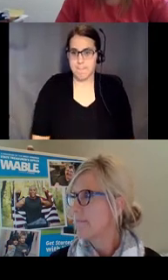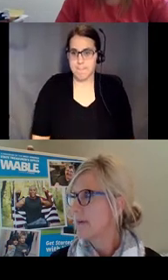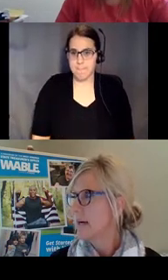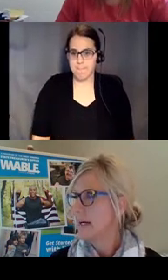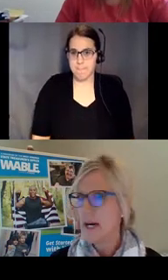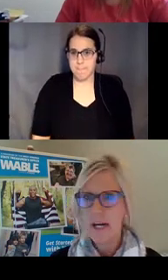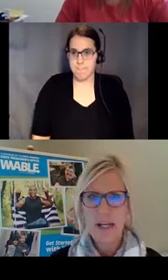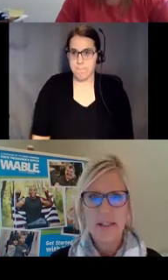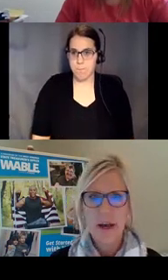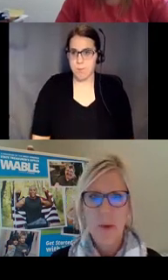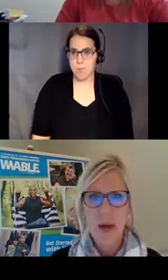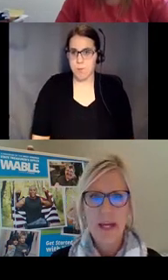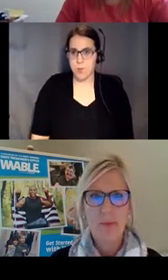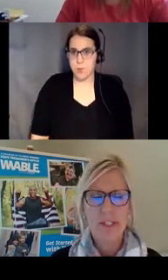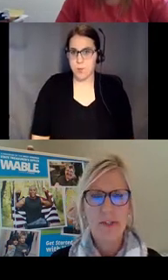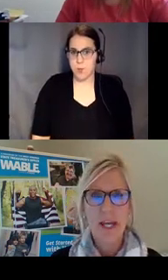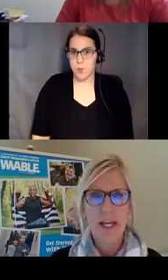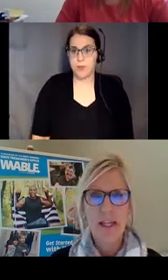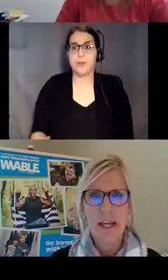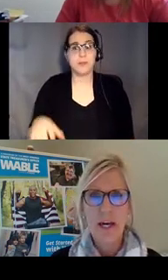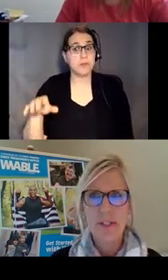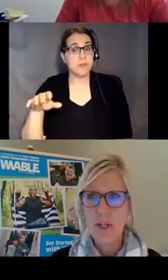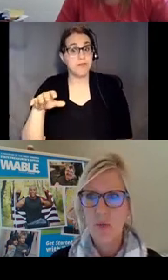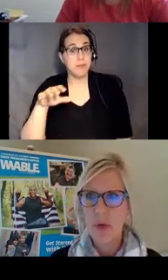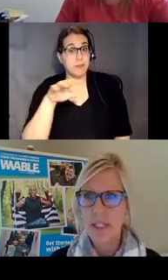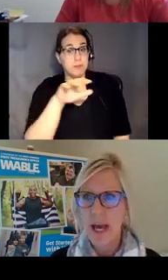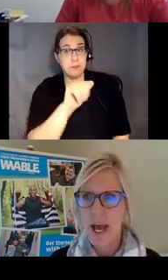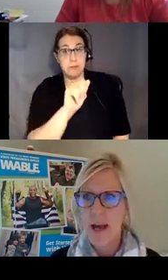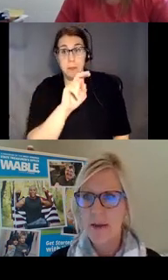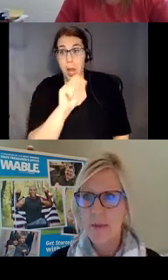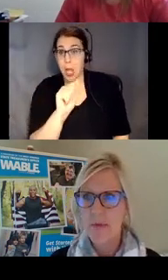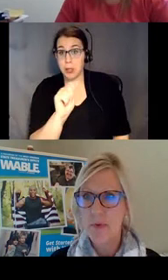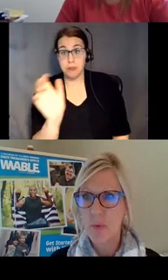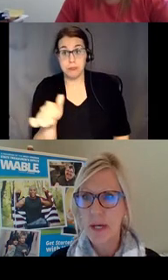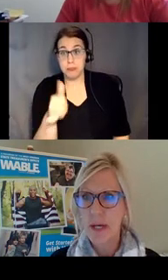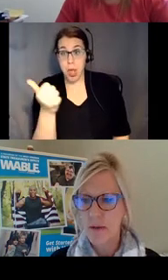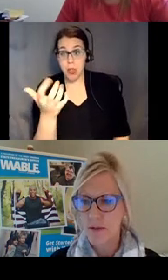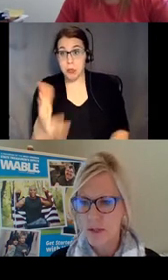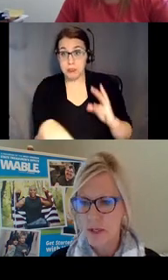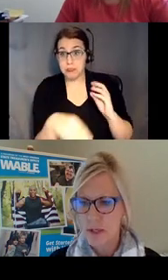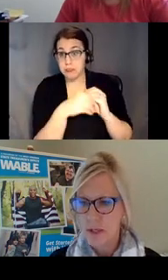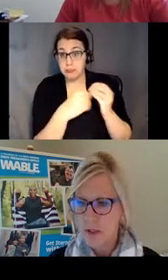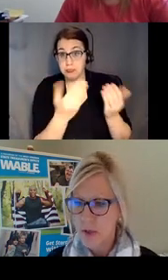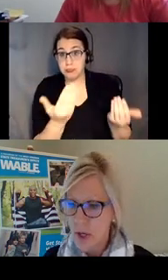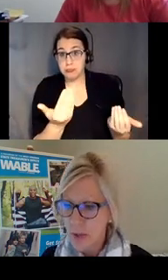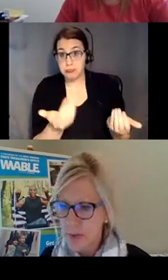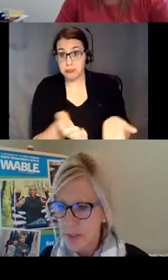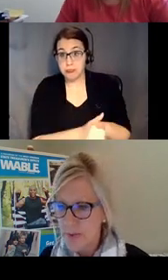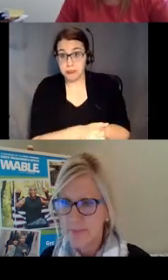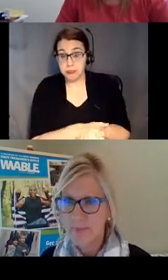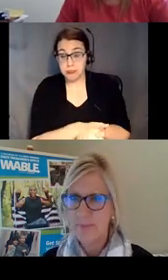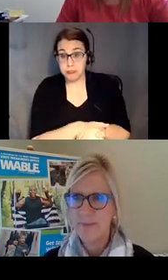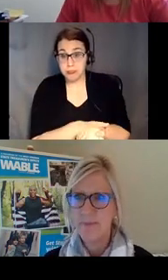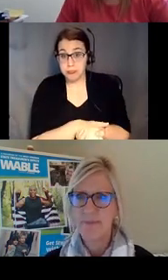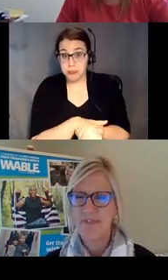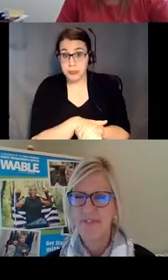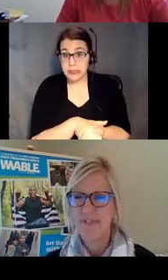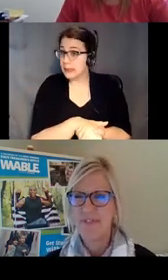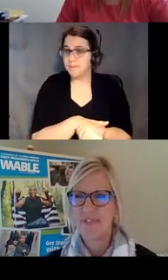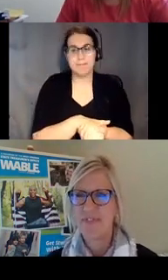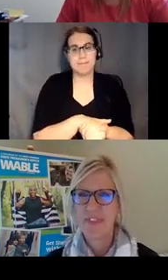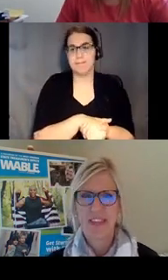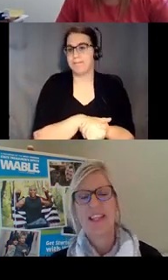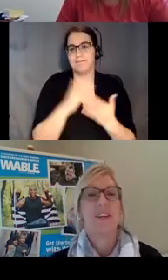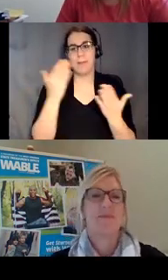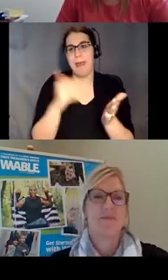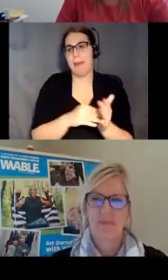Okay. Anna, was there anything else that you wanted to add before we close? I just again want to say